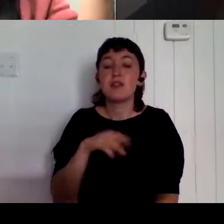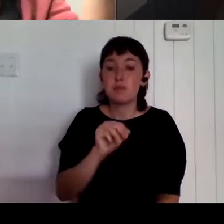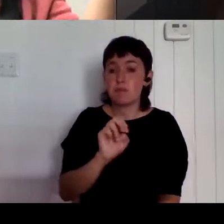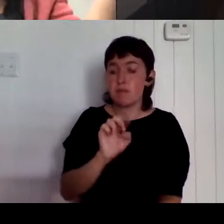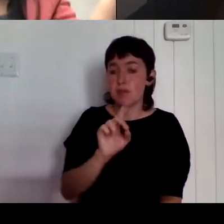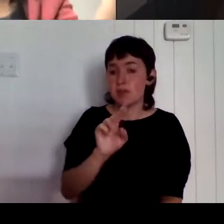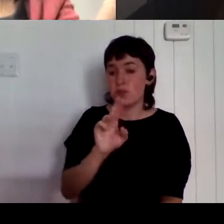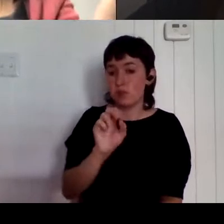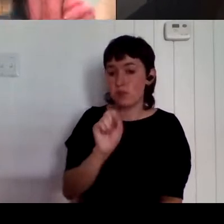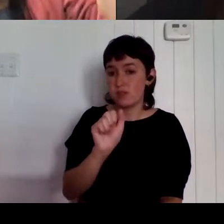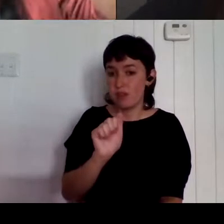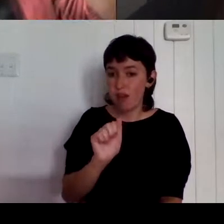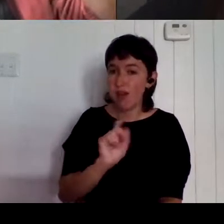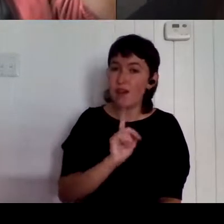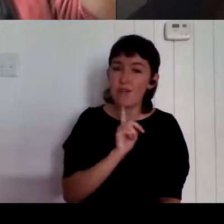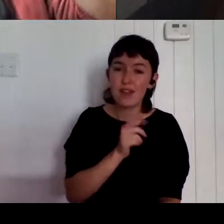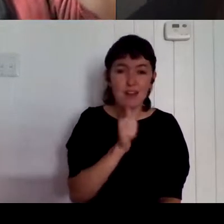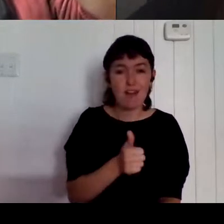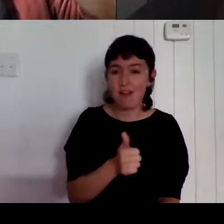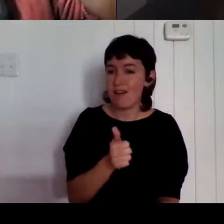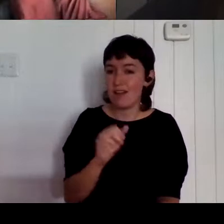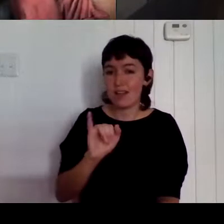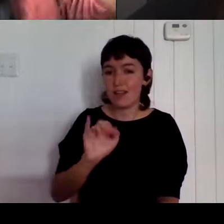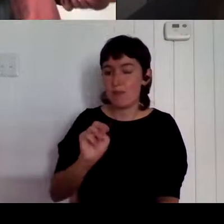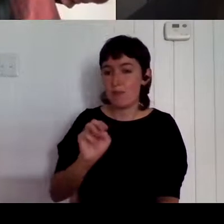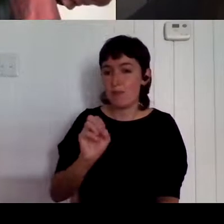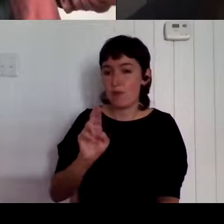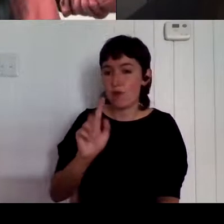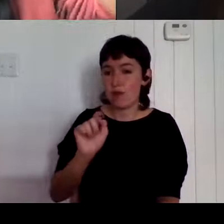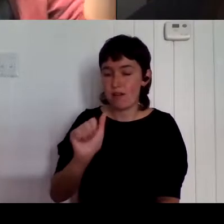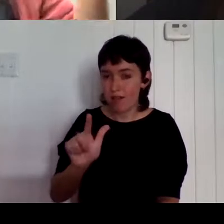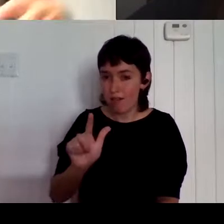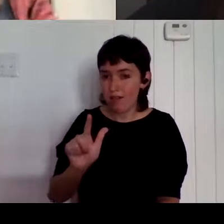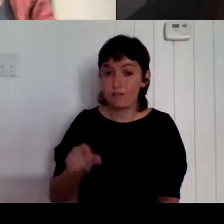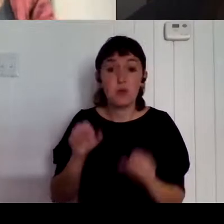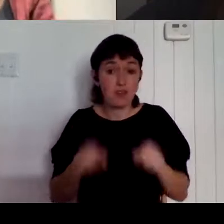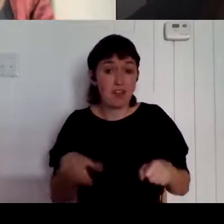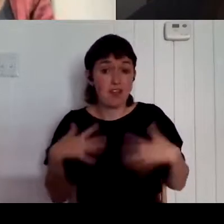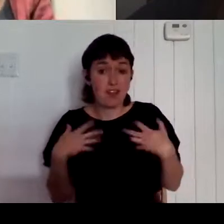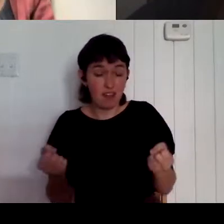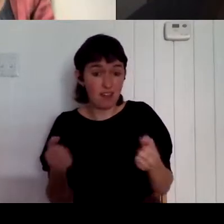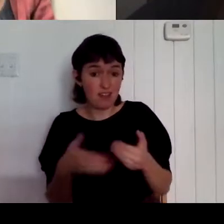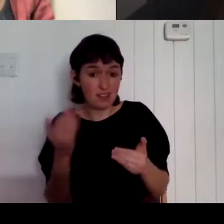not really the most immortal. They can regenerate. Like again, you can cut them up and you get, they're still there, but